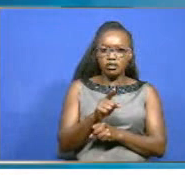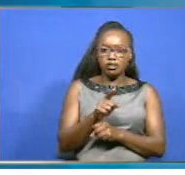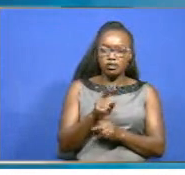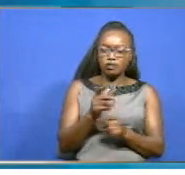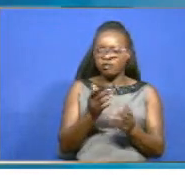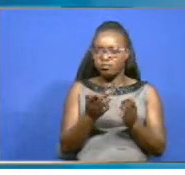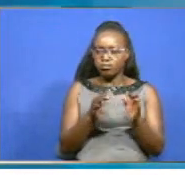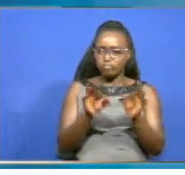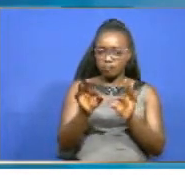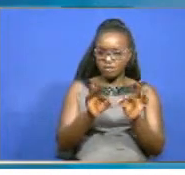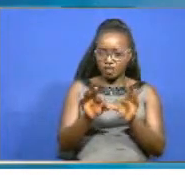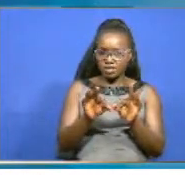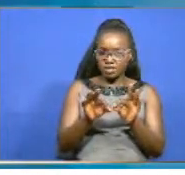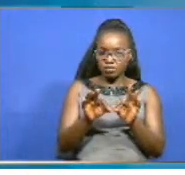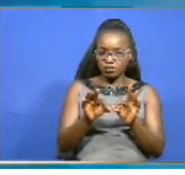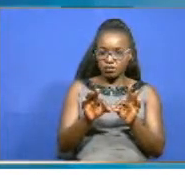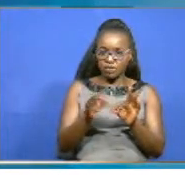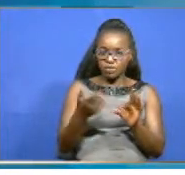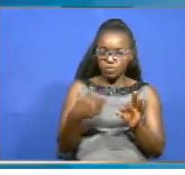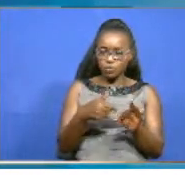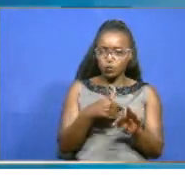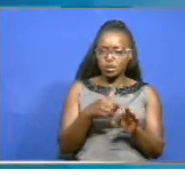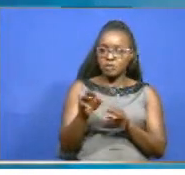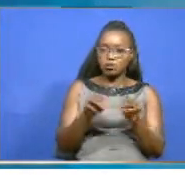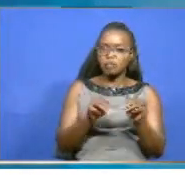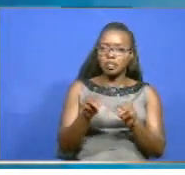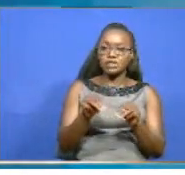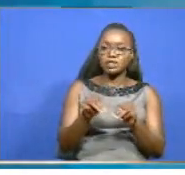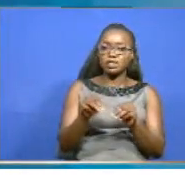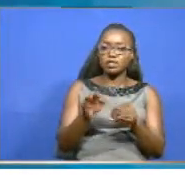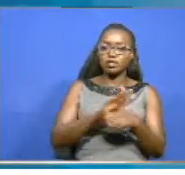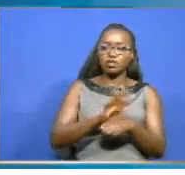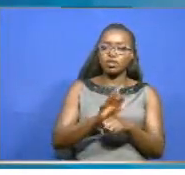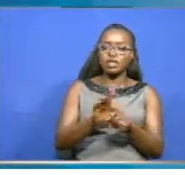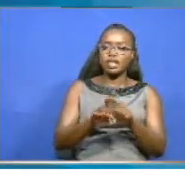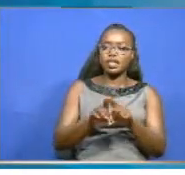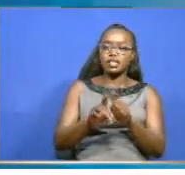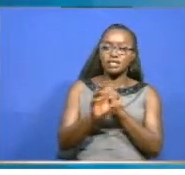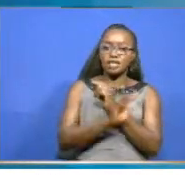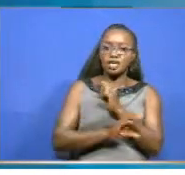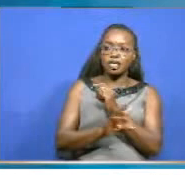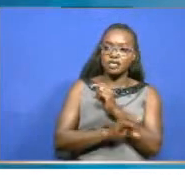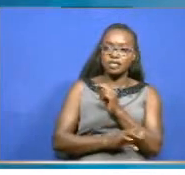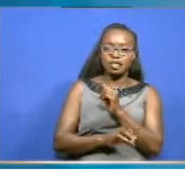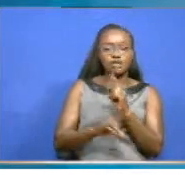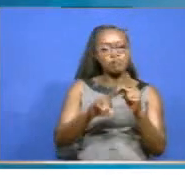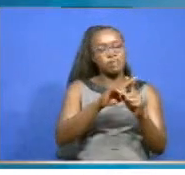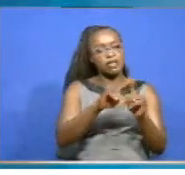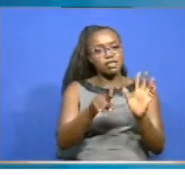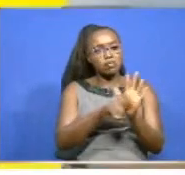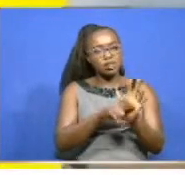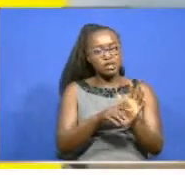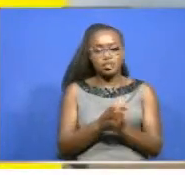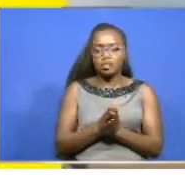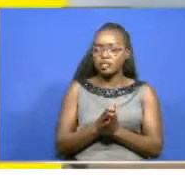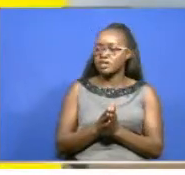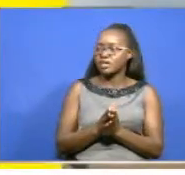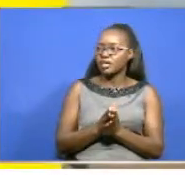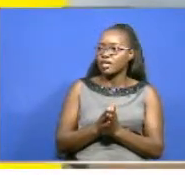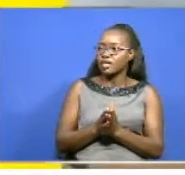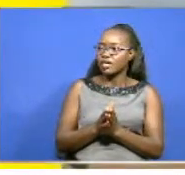or describe how generally we have manage the pandemic as a country, plus or minus? Look, I want to tell Kenyans one thing,